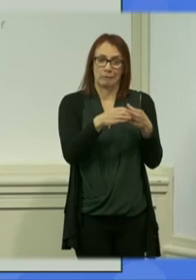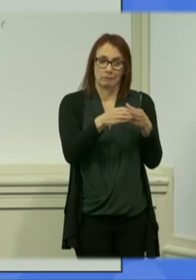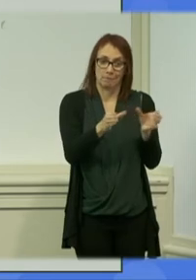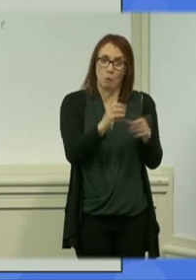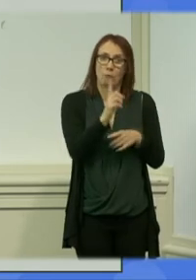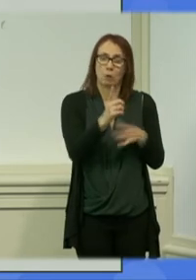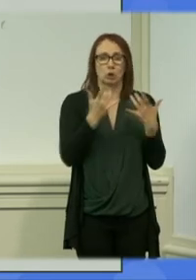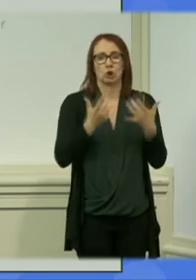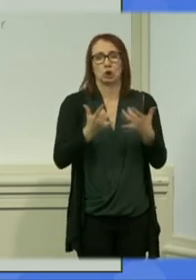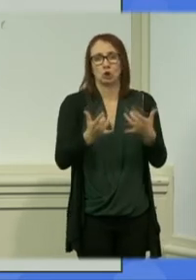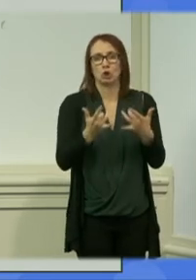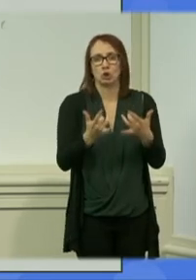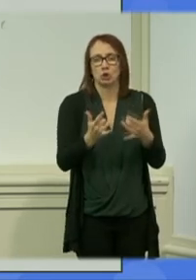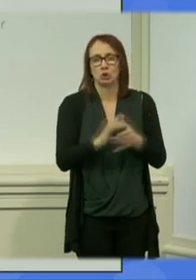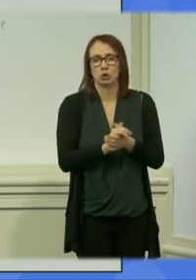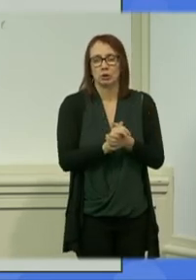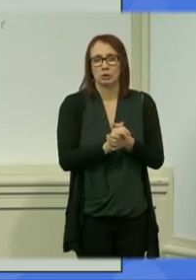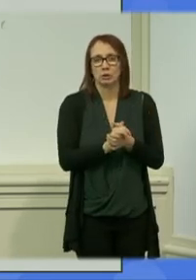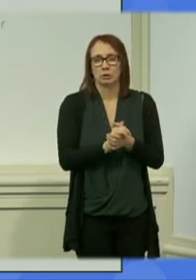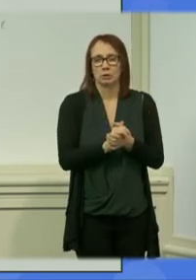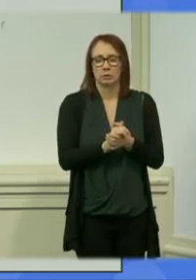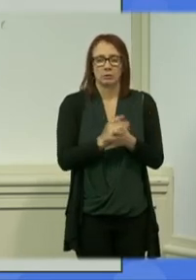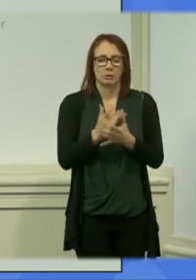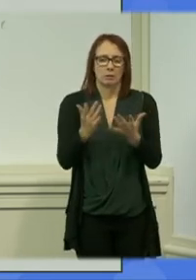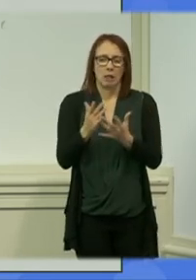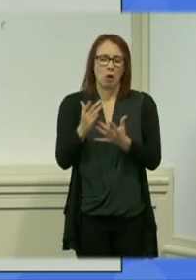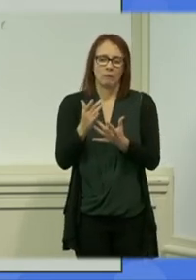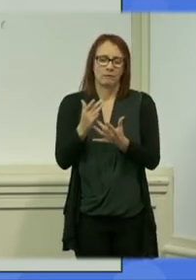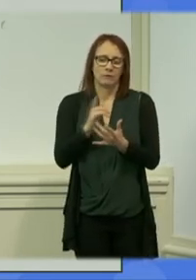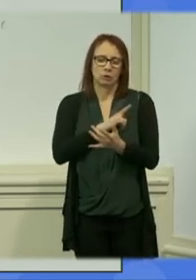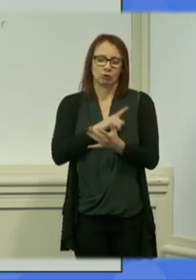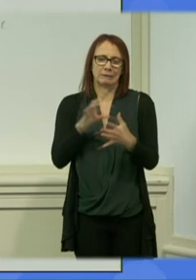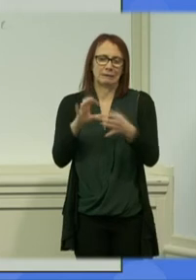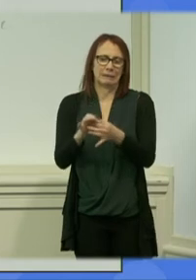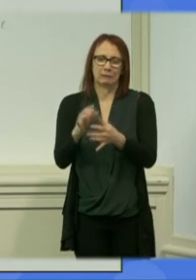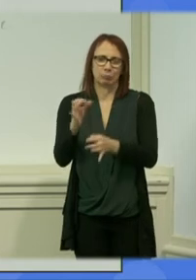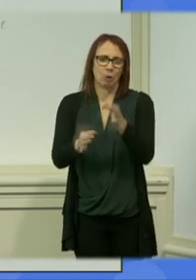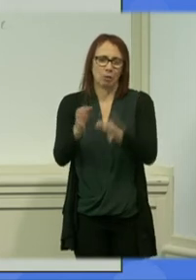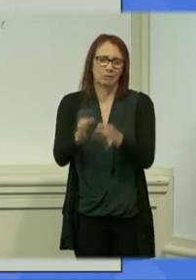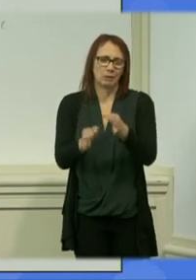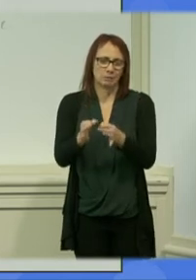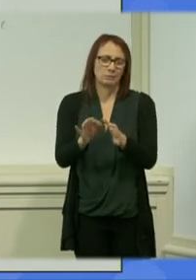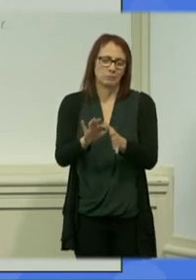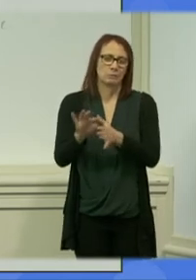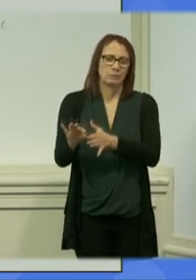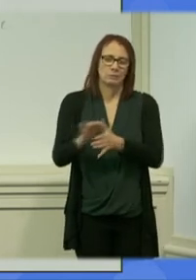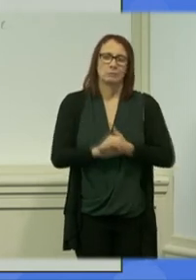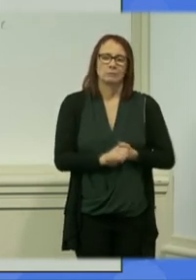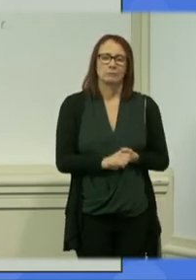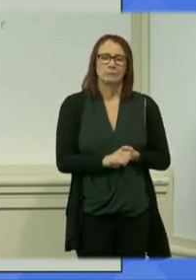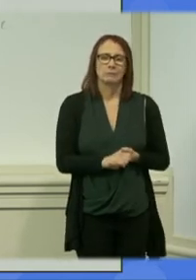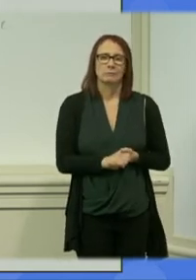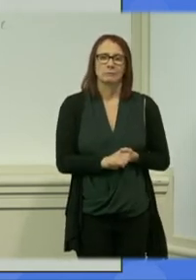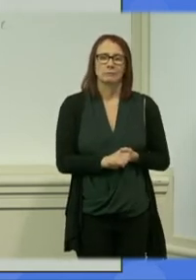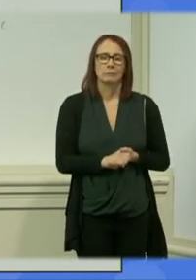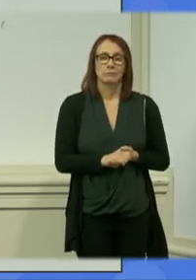yet, for reasons which are much to do with state aid and to some extent to do with politics. And